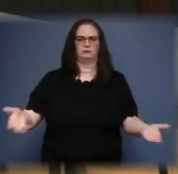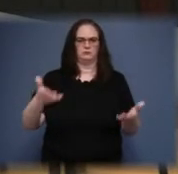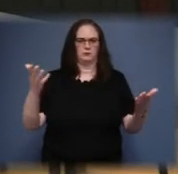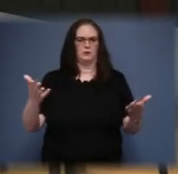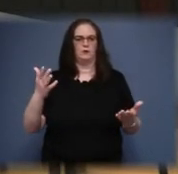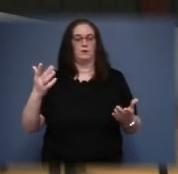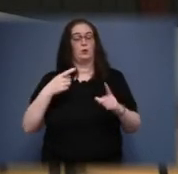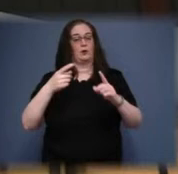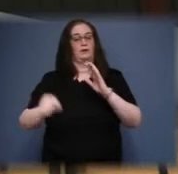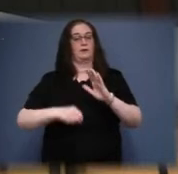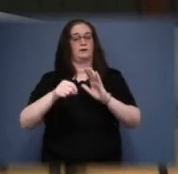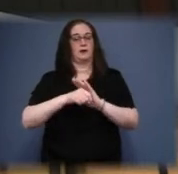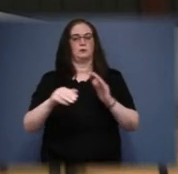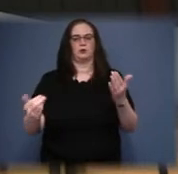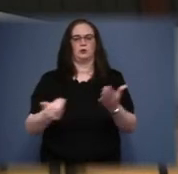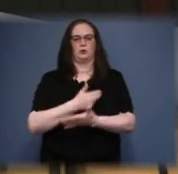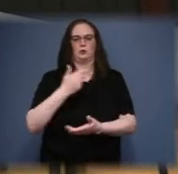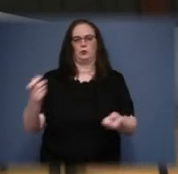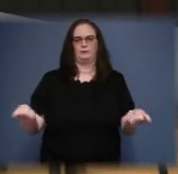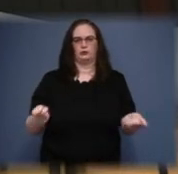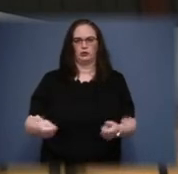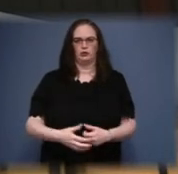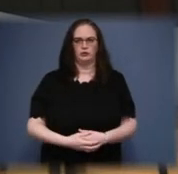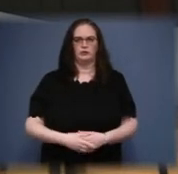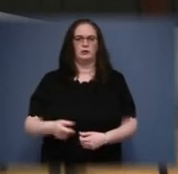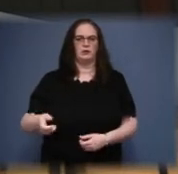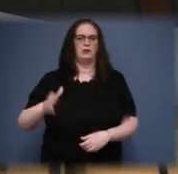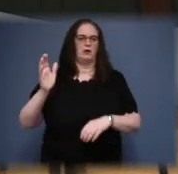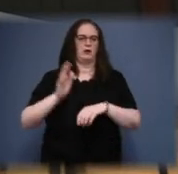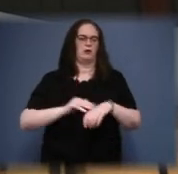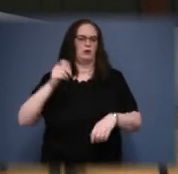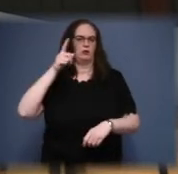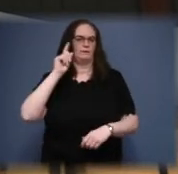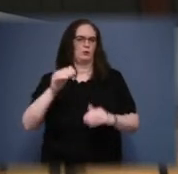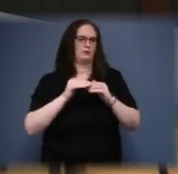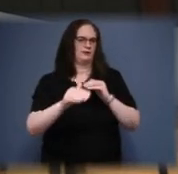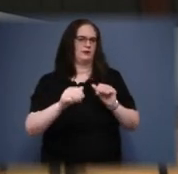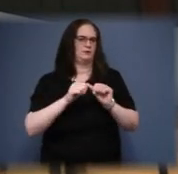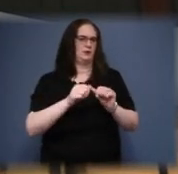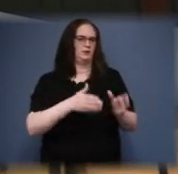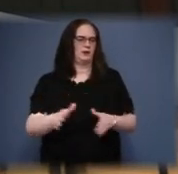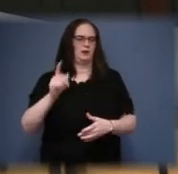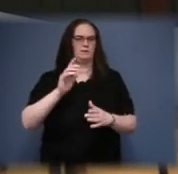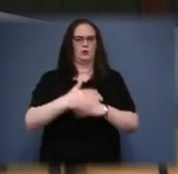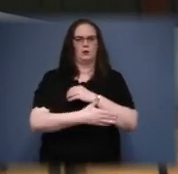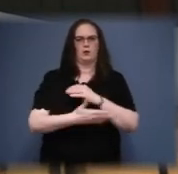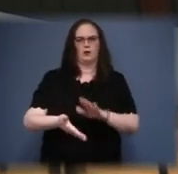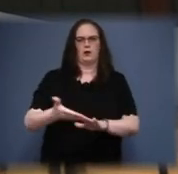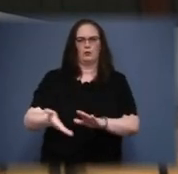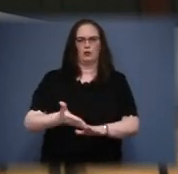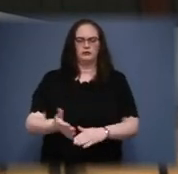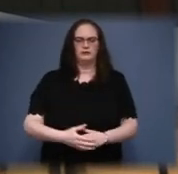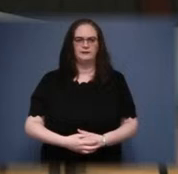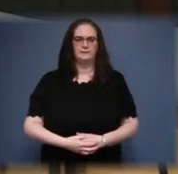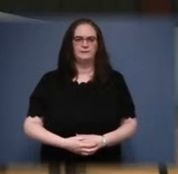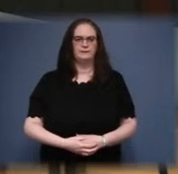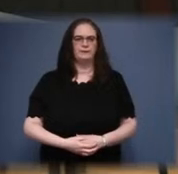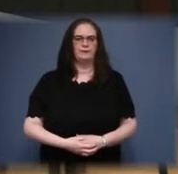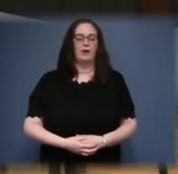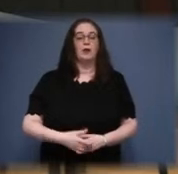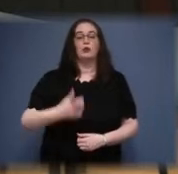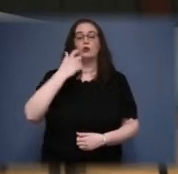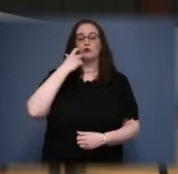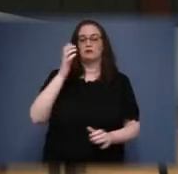what at the time was a new administration. They called for a sustainability plan for county operations. The